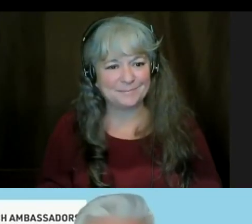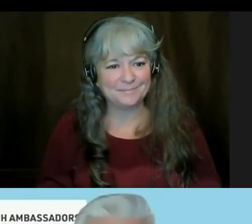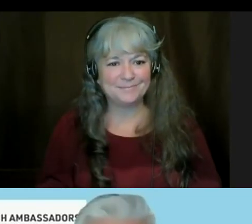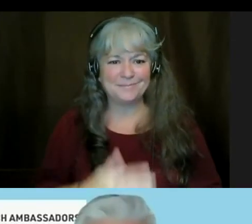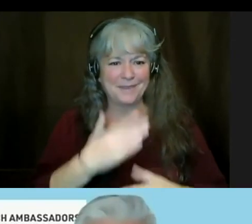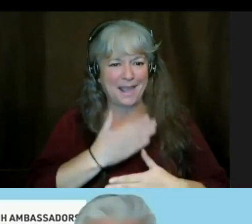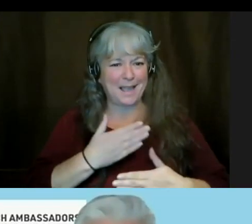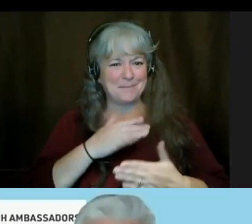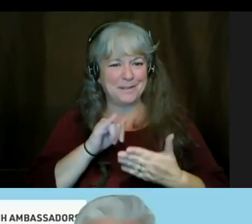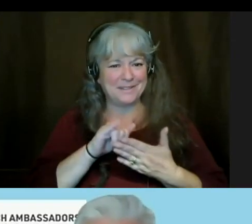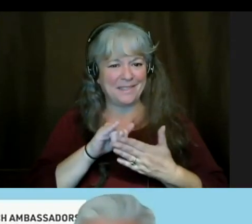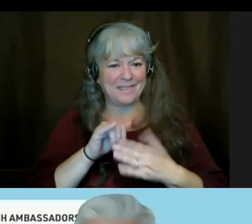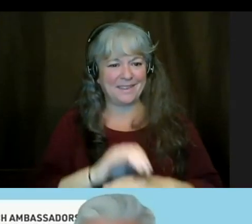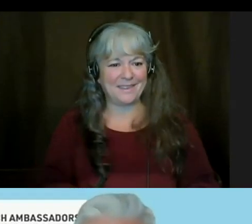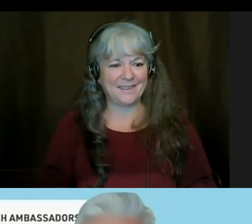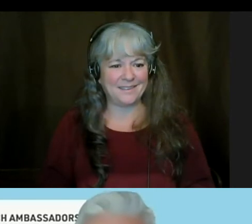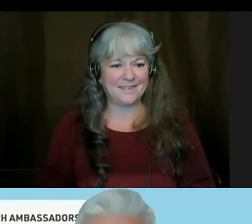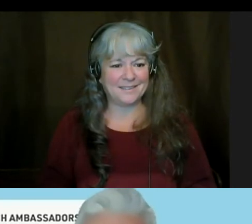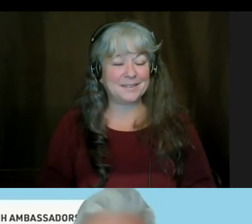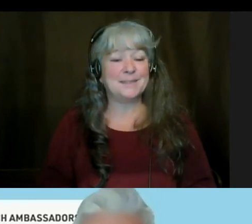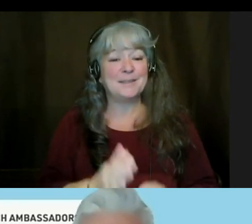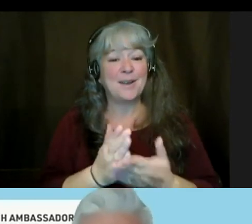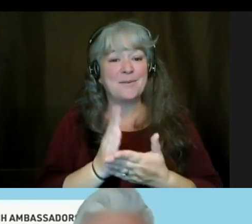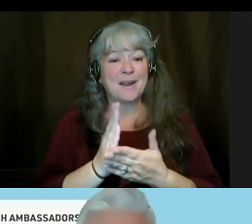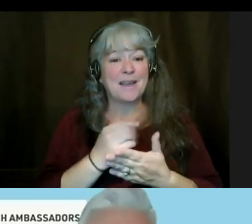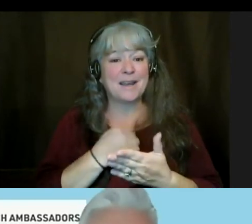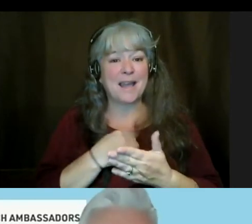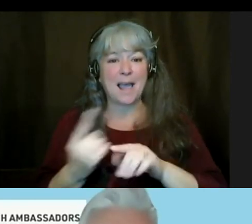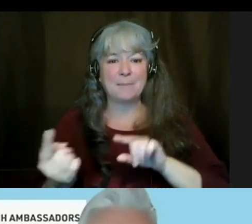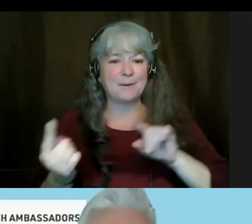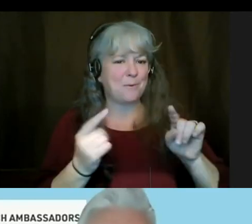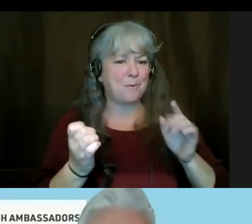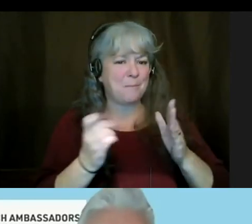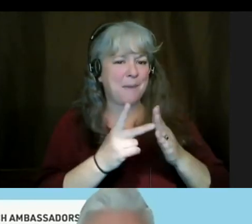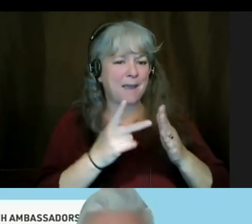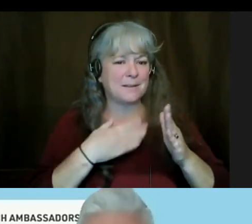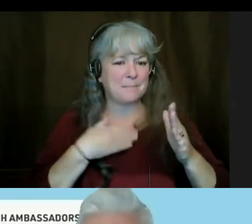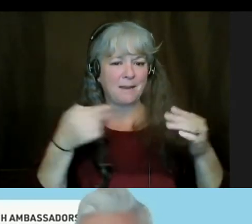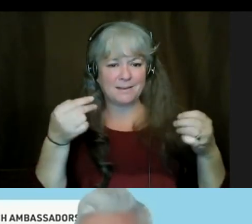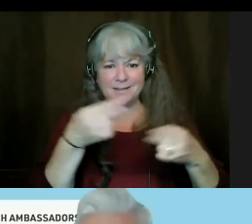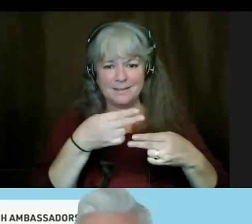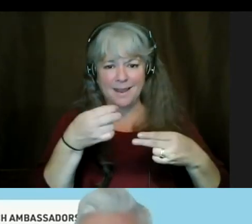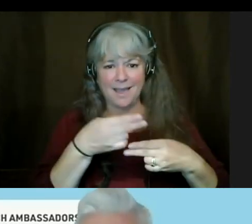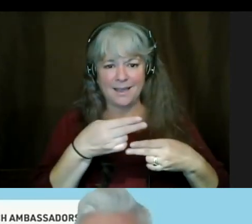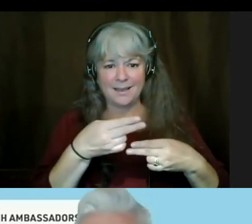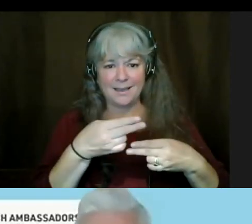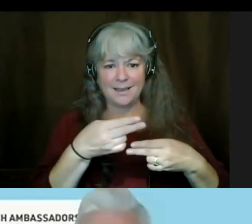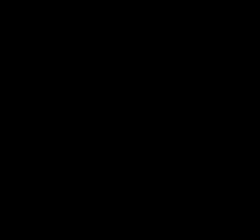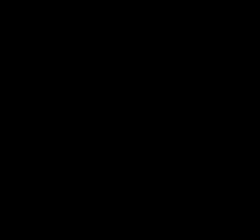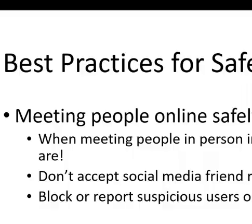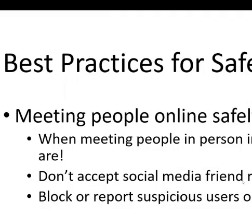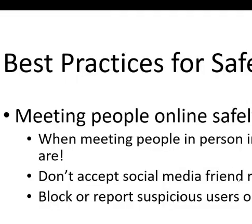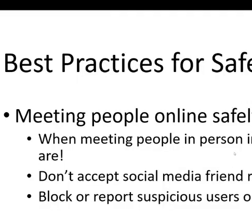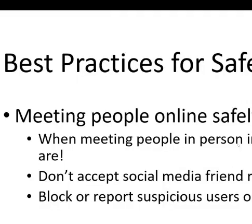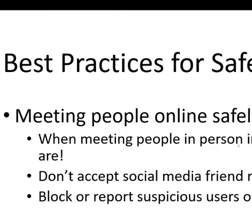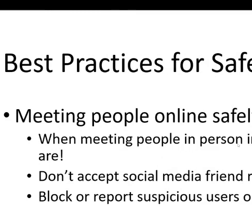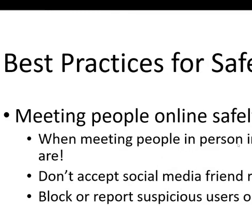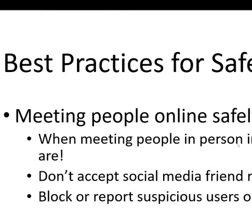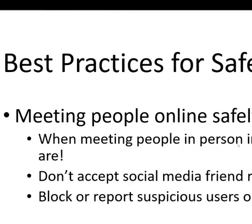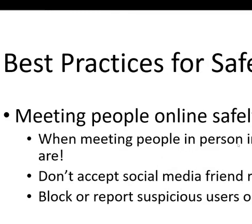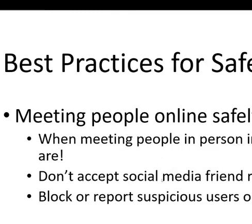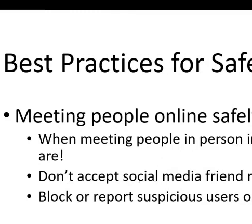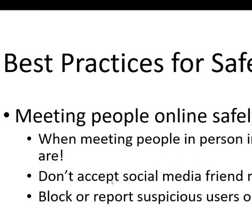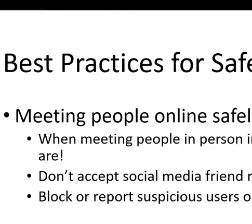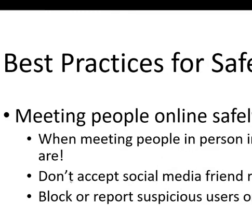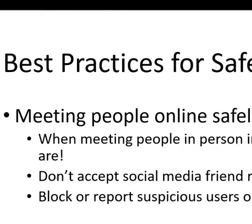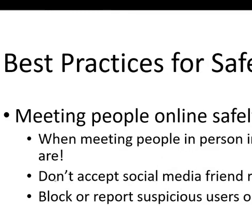Appreciate that. All right, I'm going to go back over to my slides here for a moment. I just added a couple of little footnotes